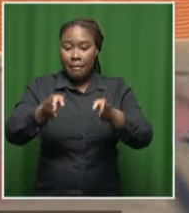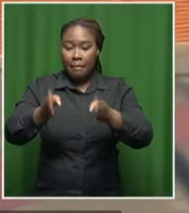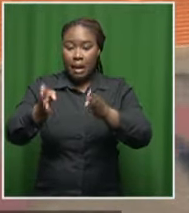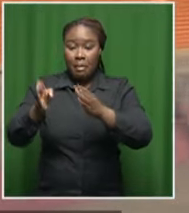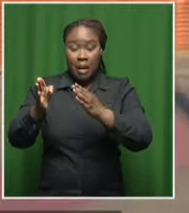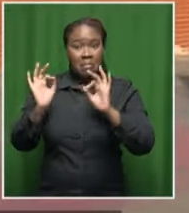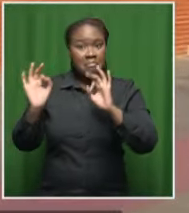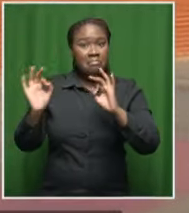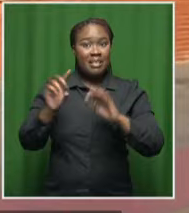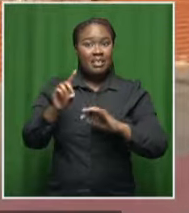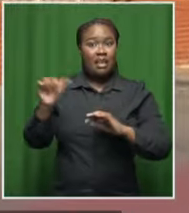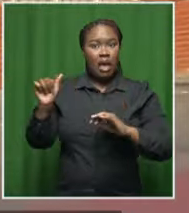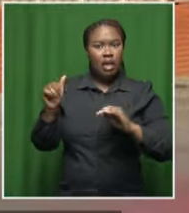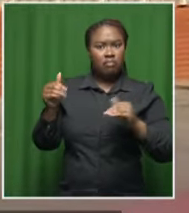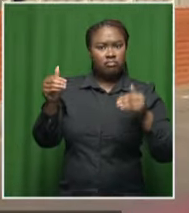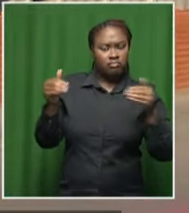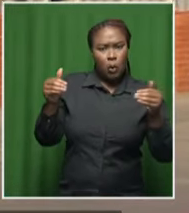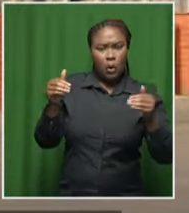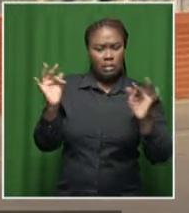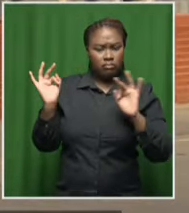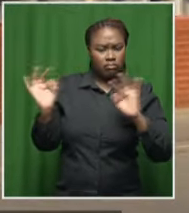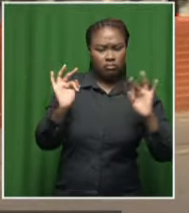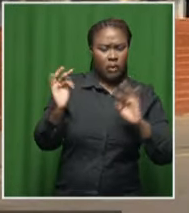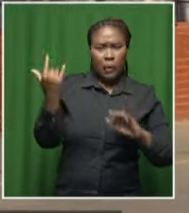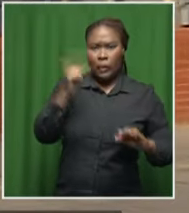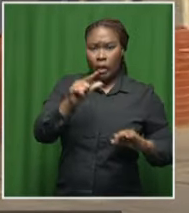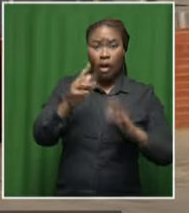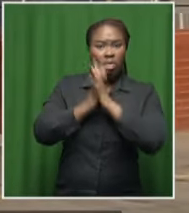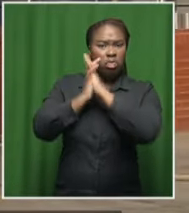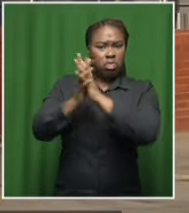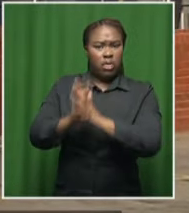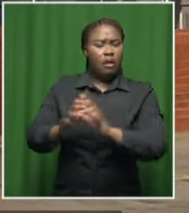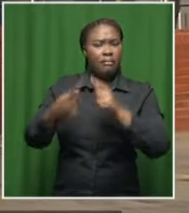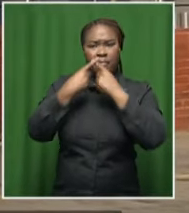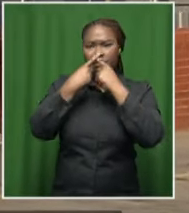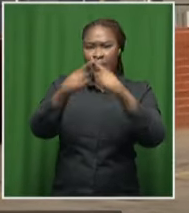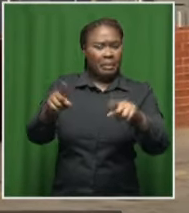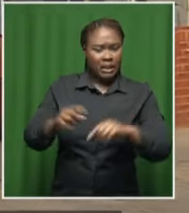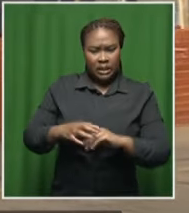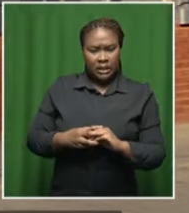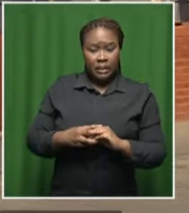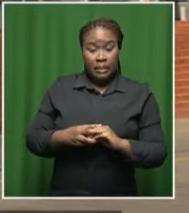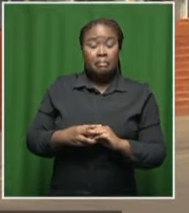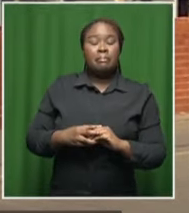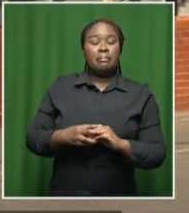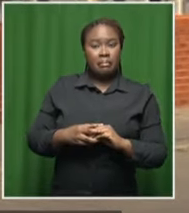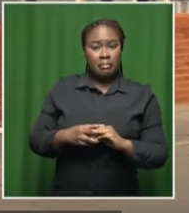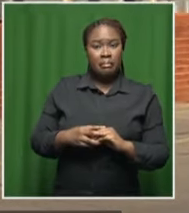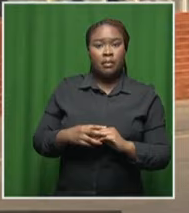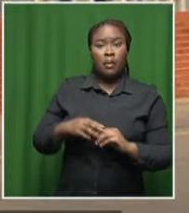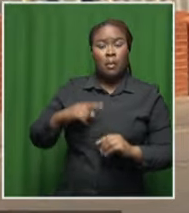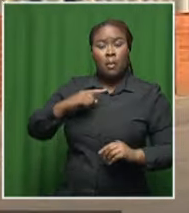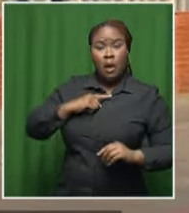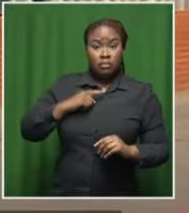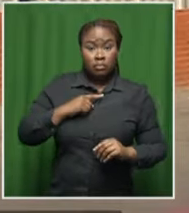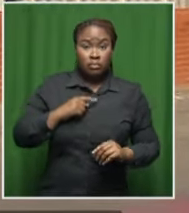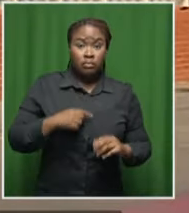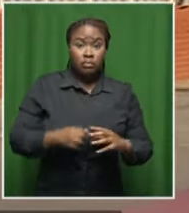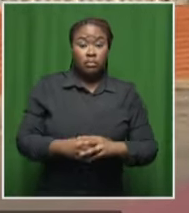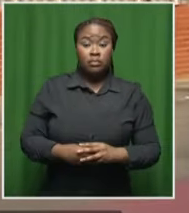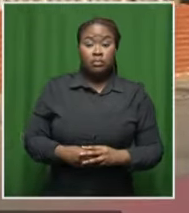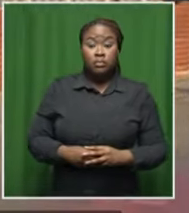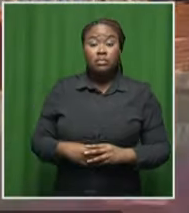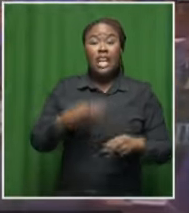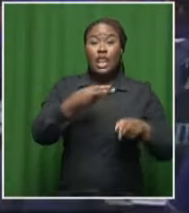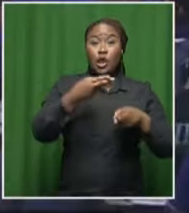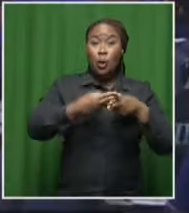of organization that's been put in place here with making sure that not only are there